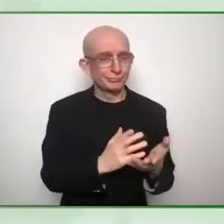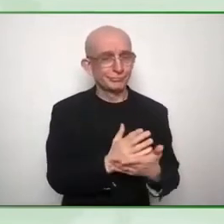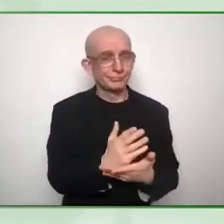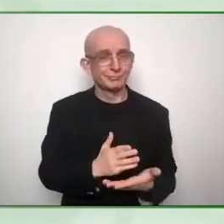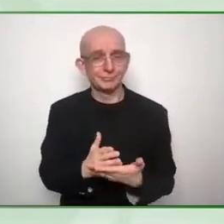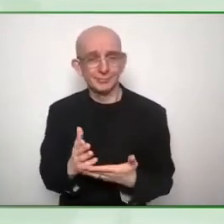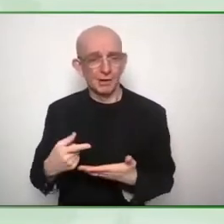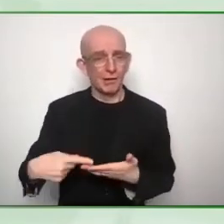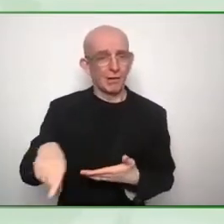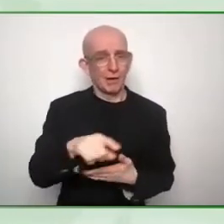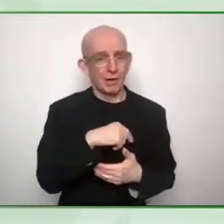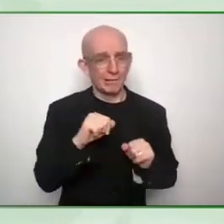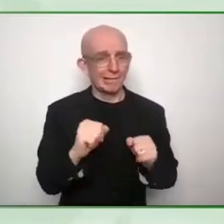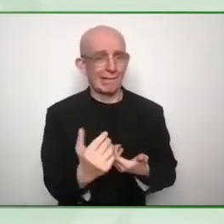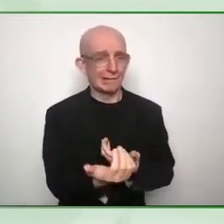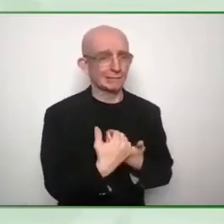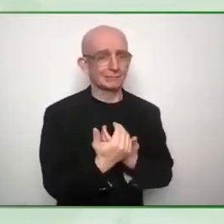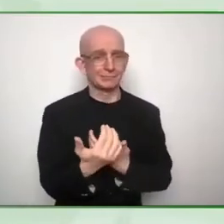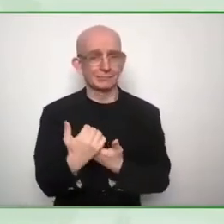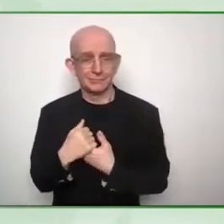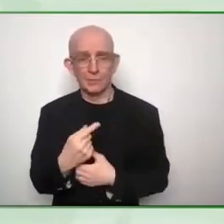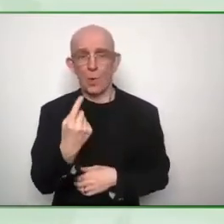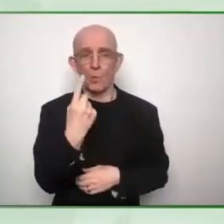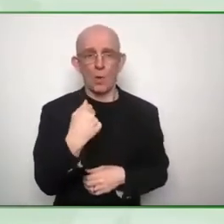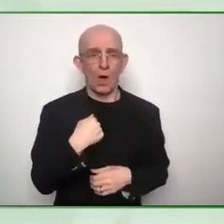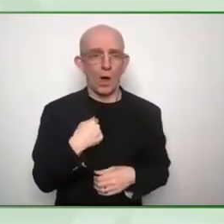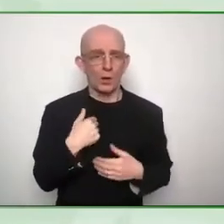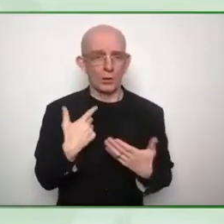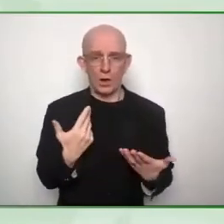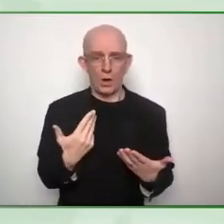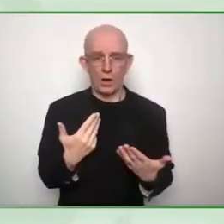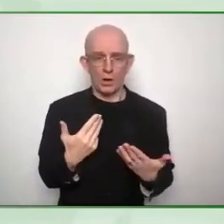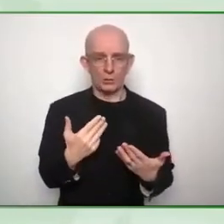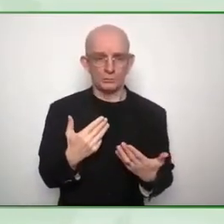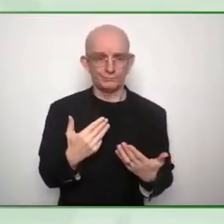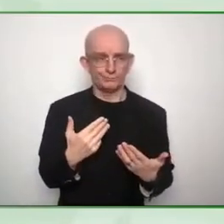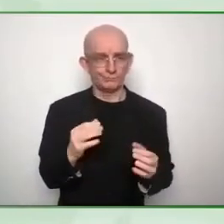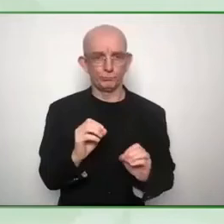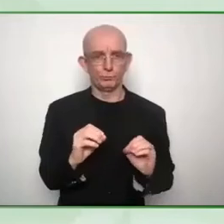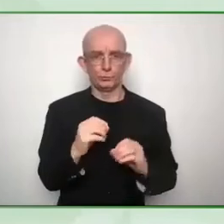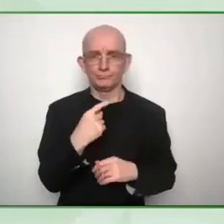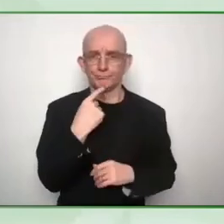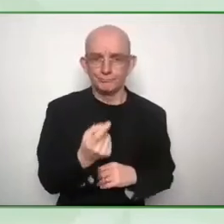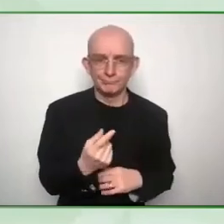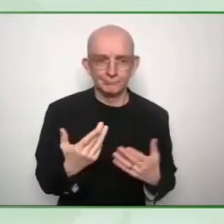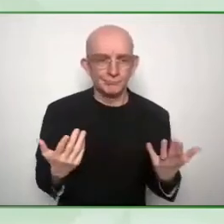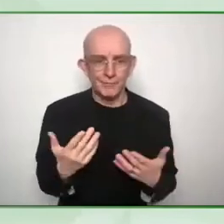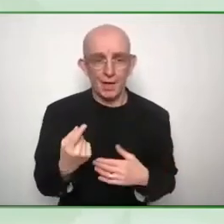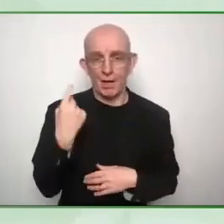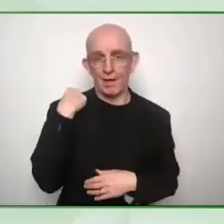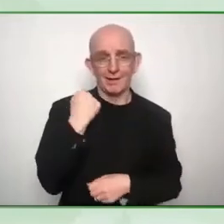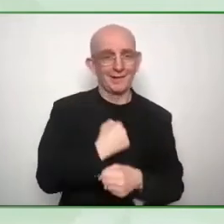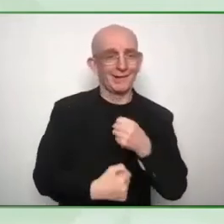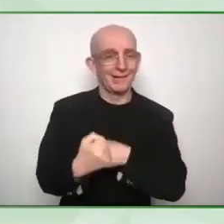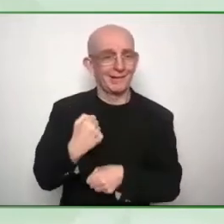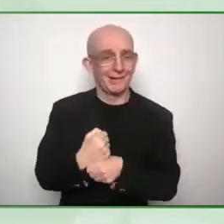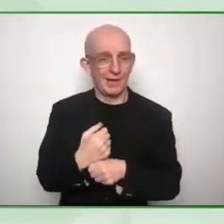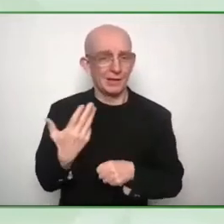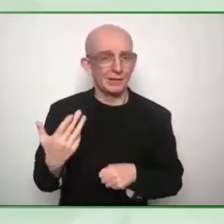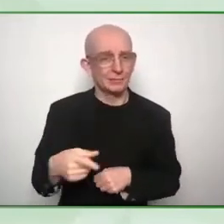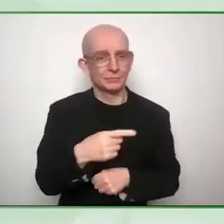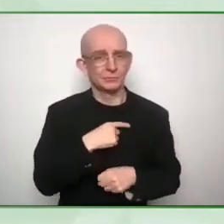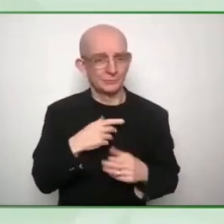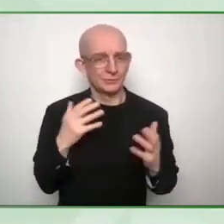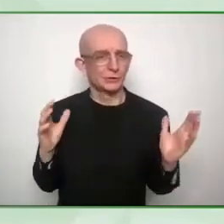we have probably around 25 members right now who are looking at inclusion